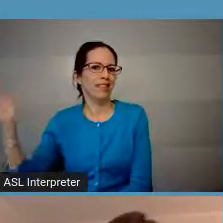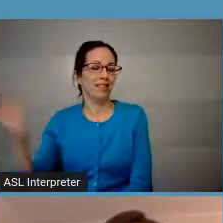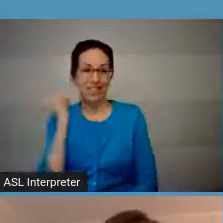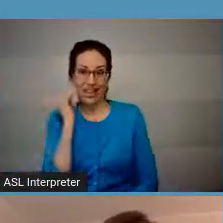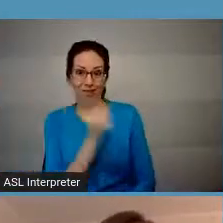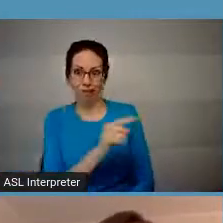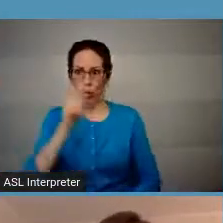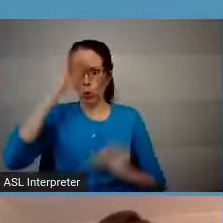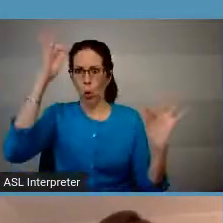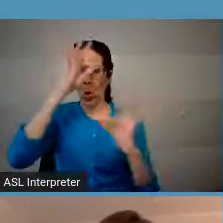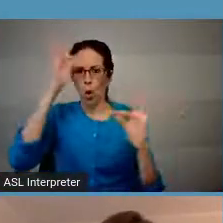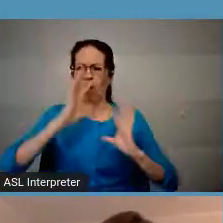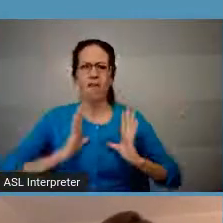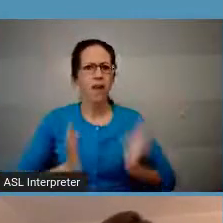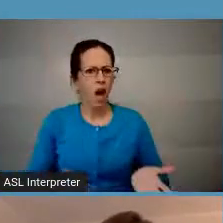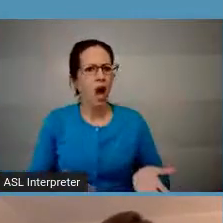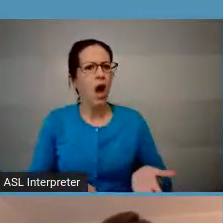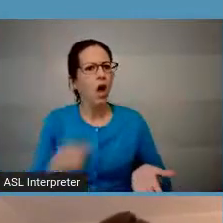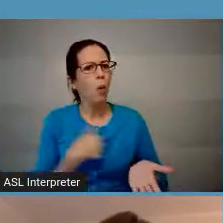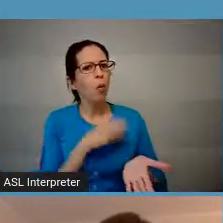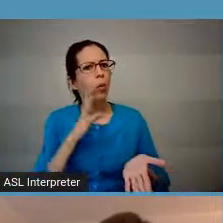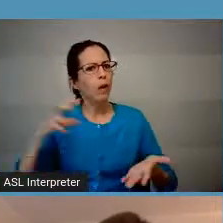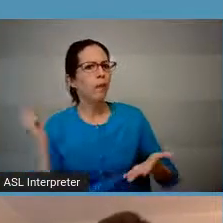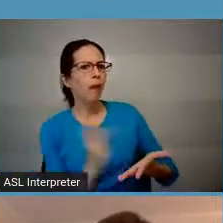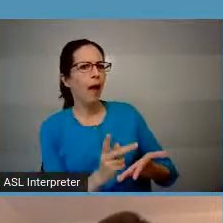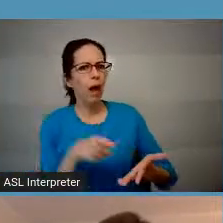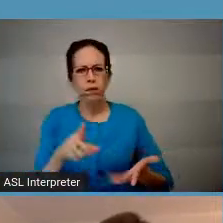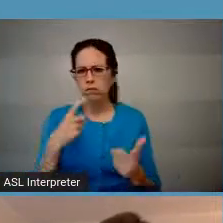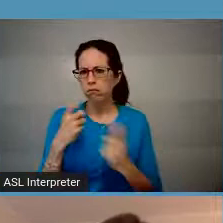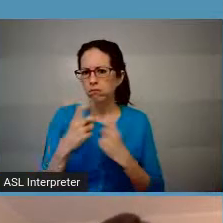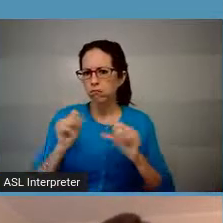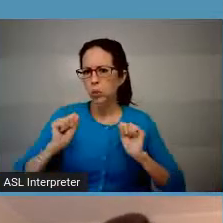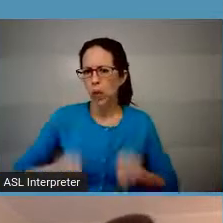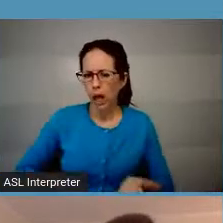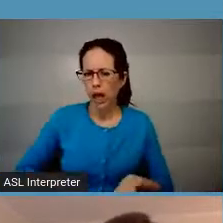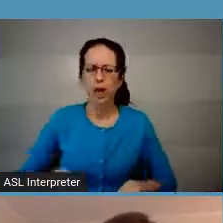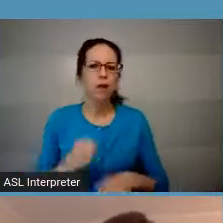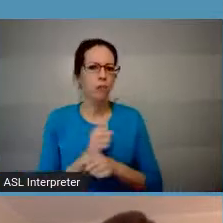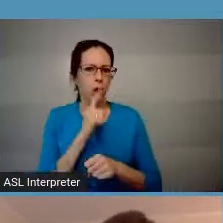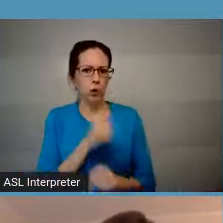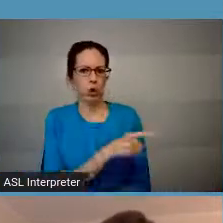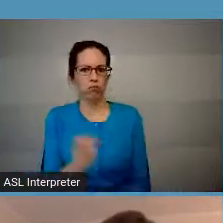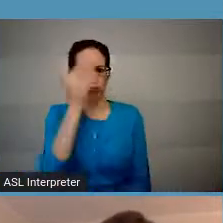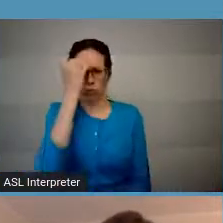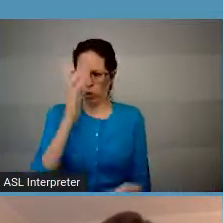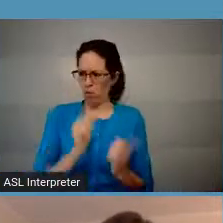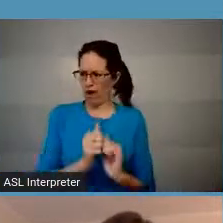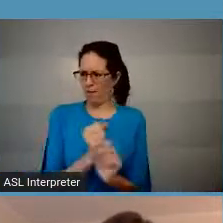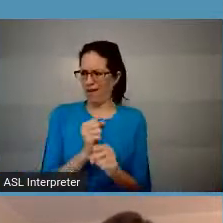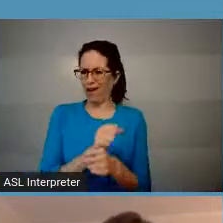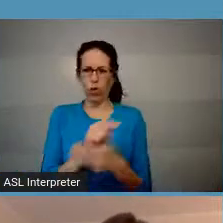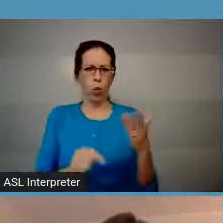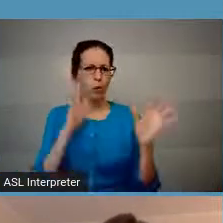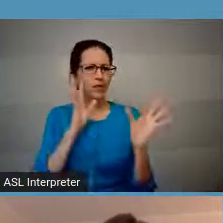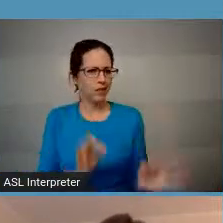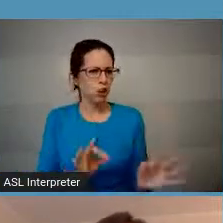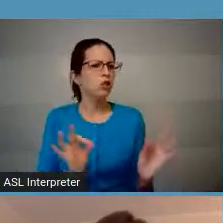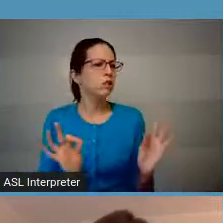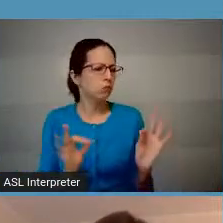pin in it. We can come back to it. You can ask questions about that process, making those kinds of decisions in the Q&A or other